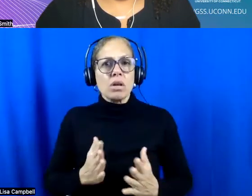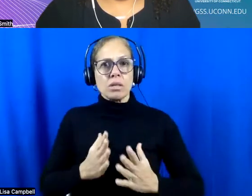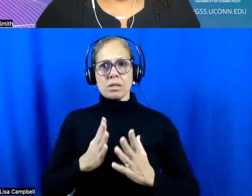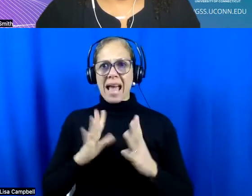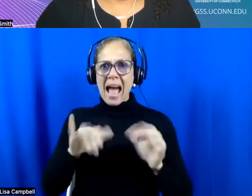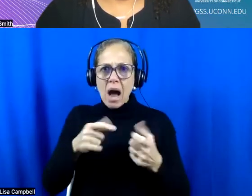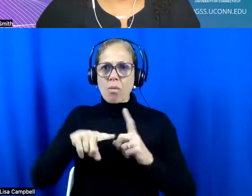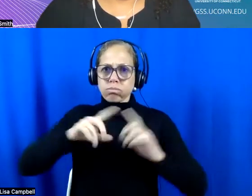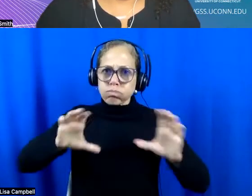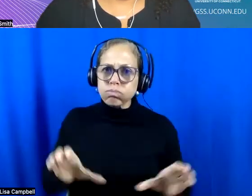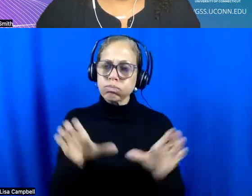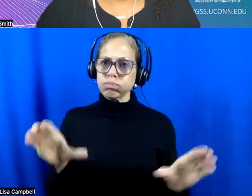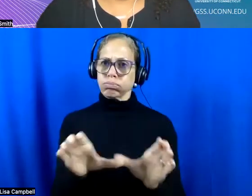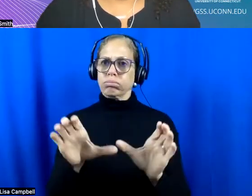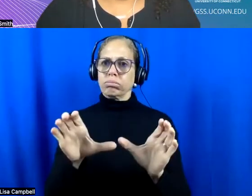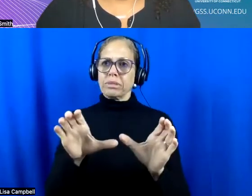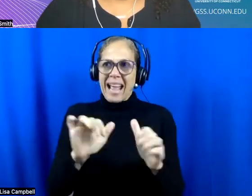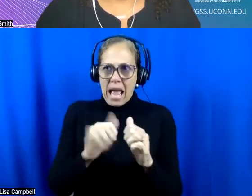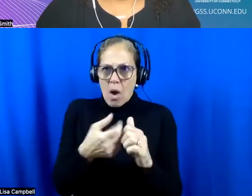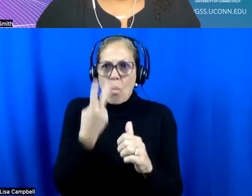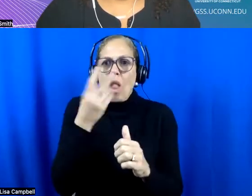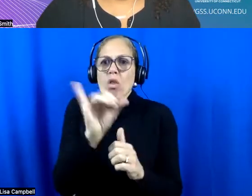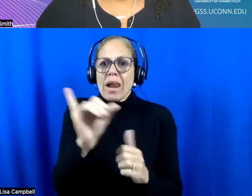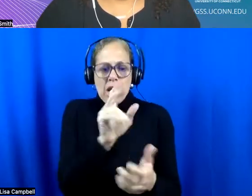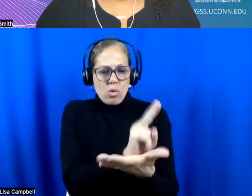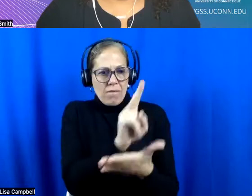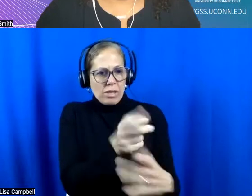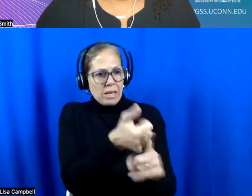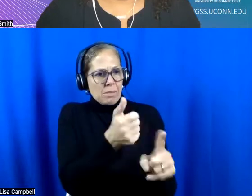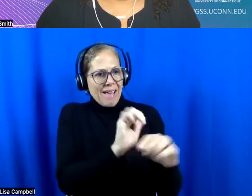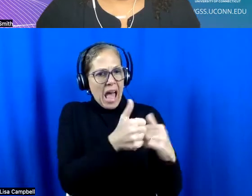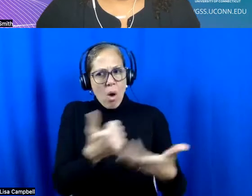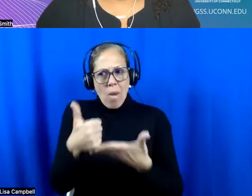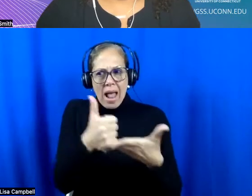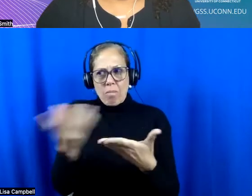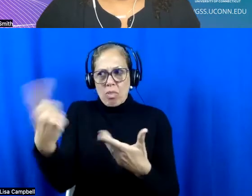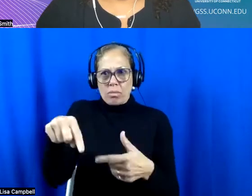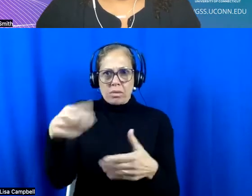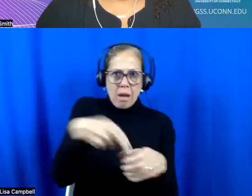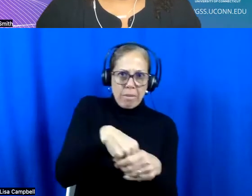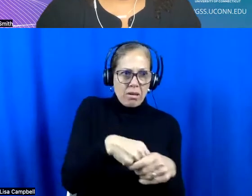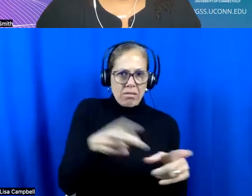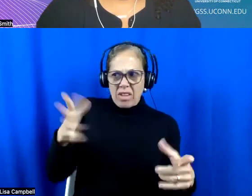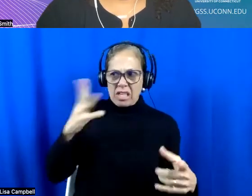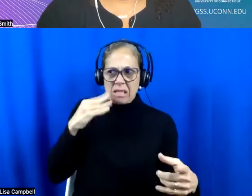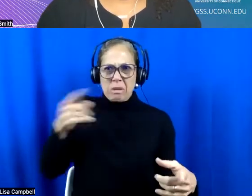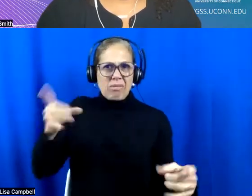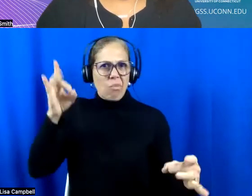proactively, you know, what would that look like? What do you have, suggestions around that?